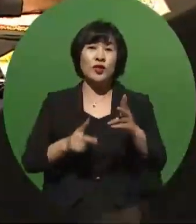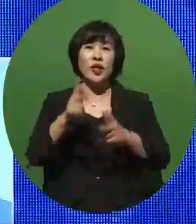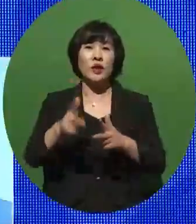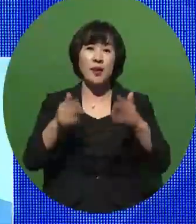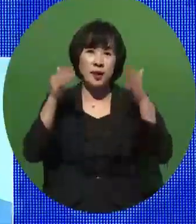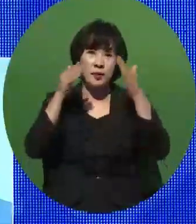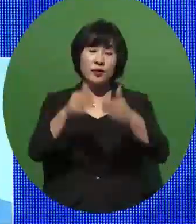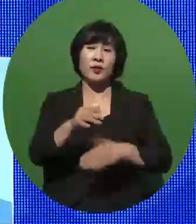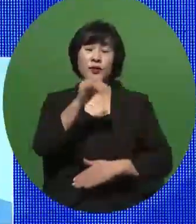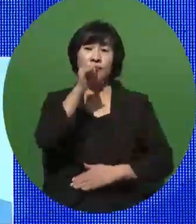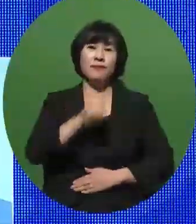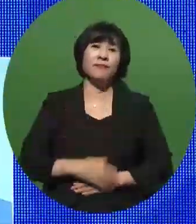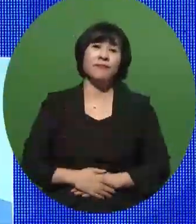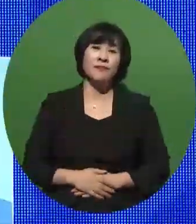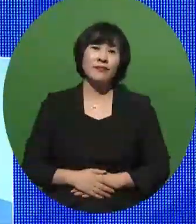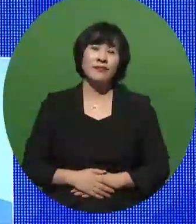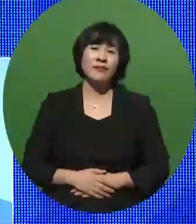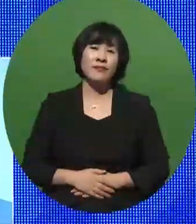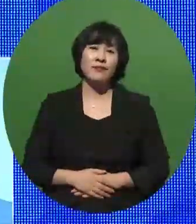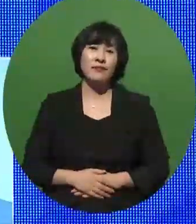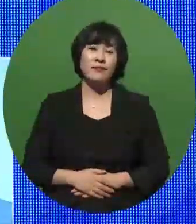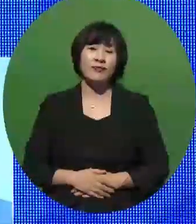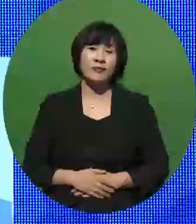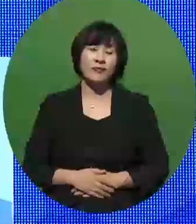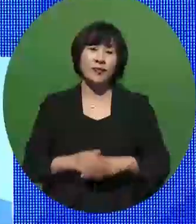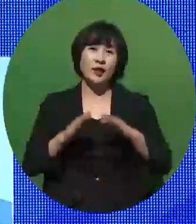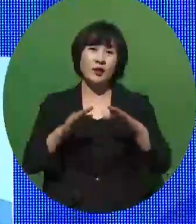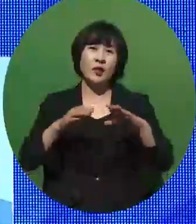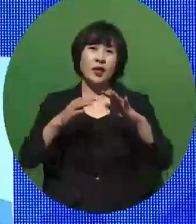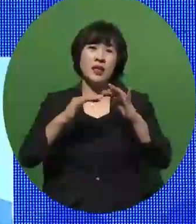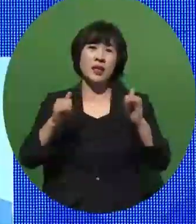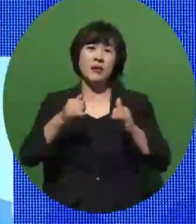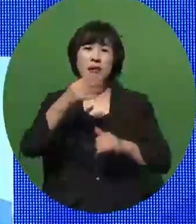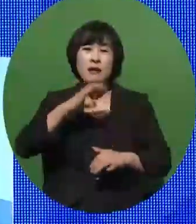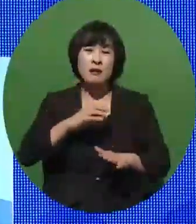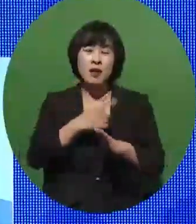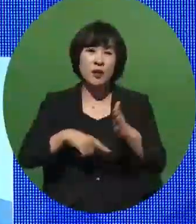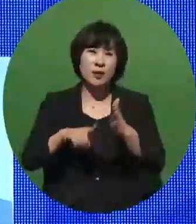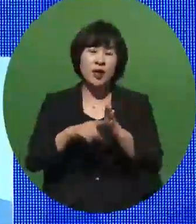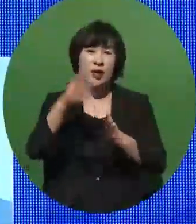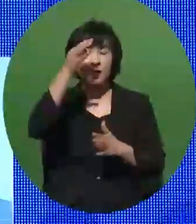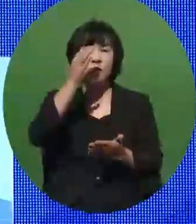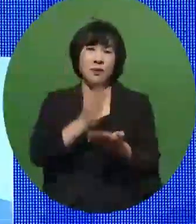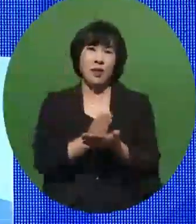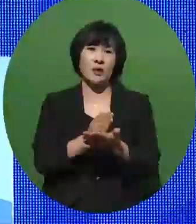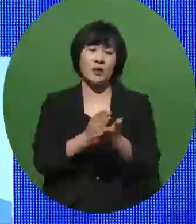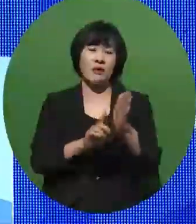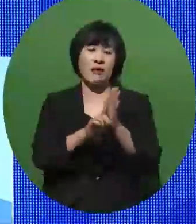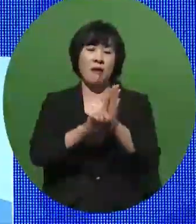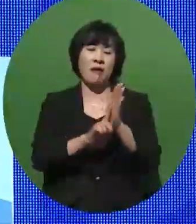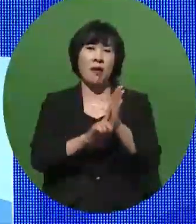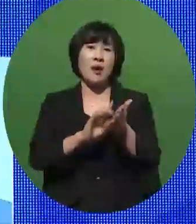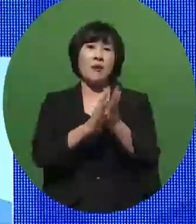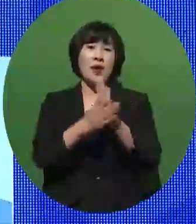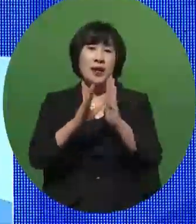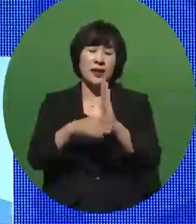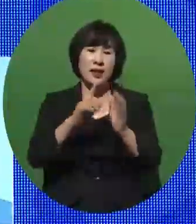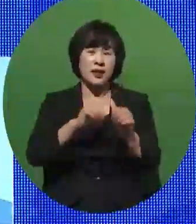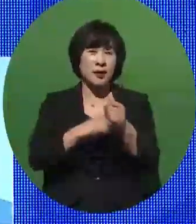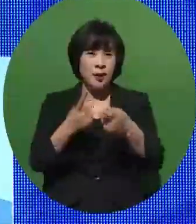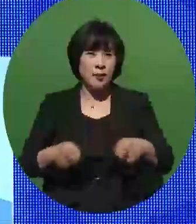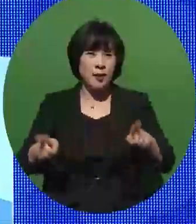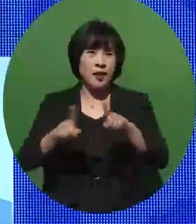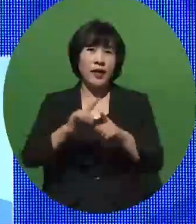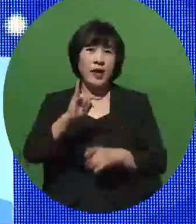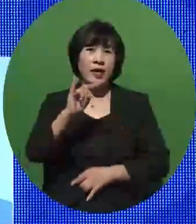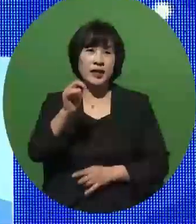harmony, peace, and coexistence. With abundant renewable energy resources, we are working on the world's largest